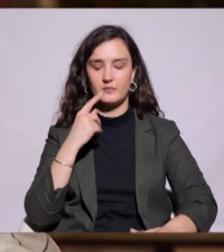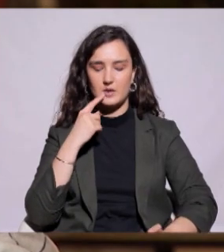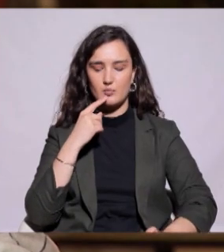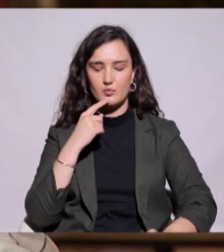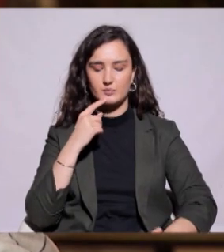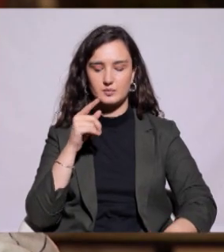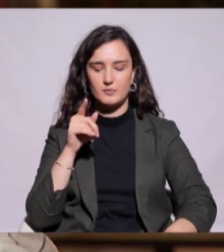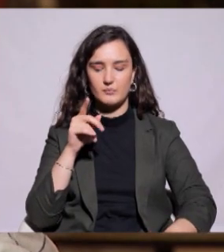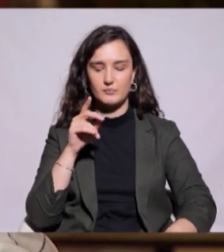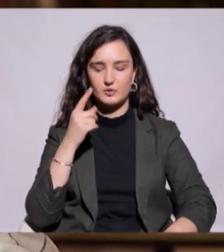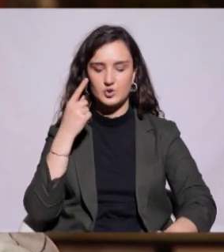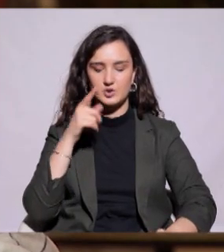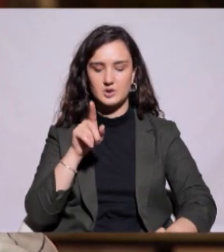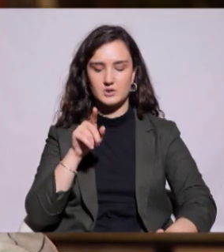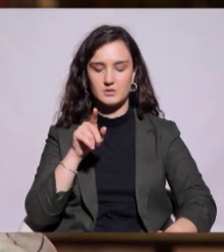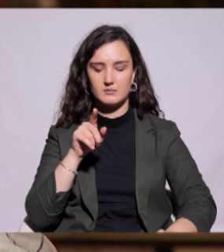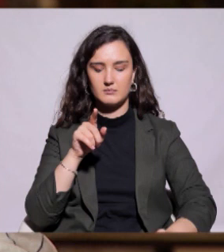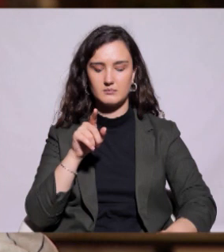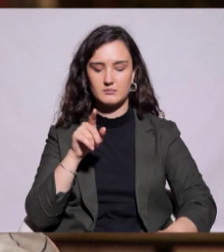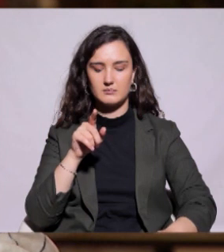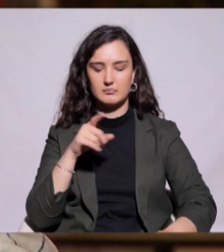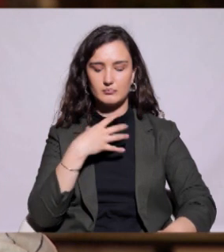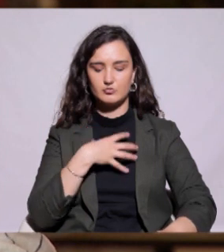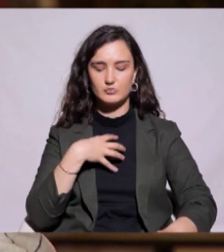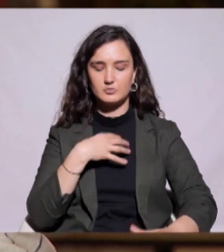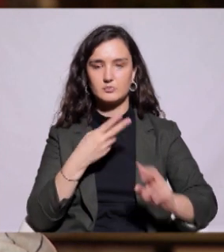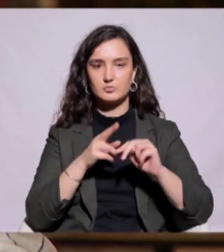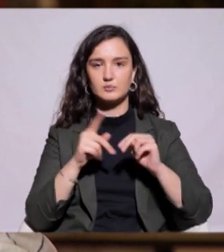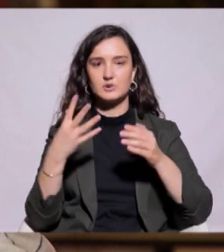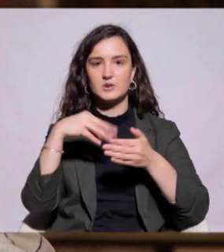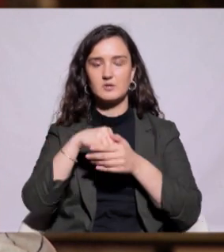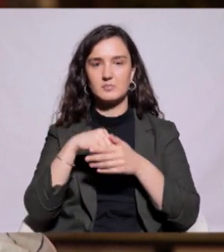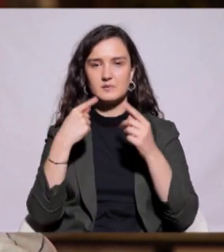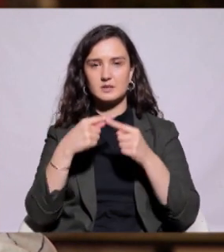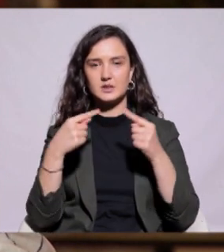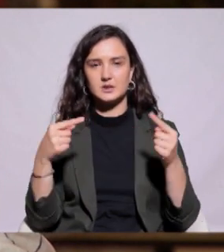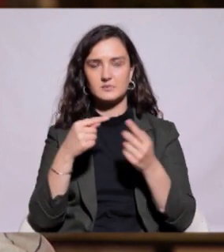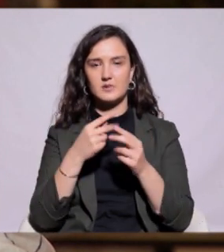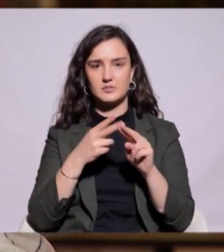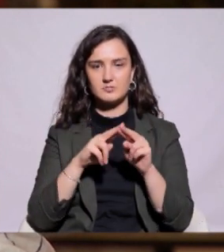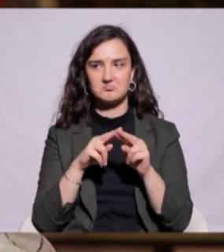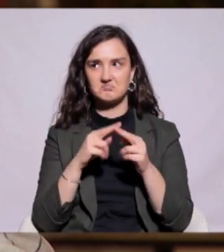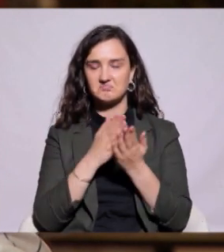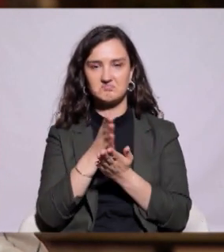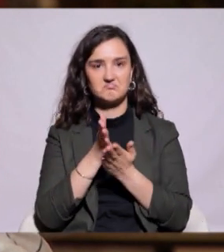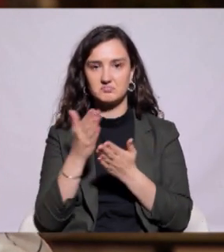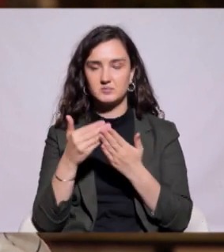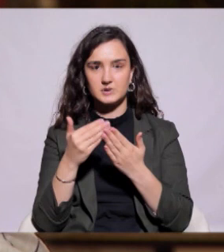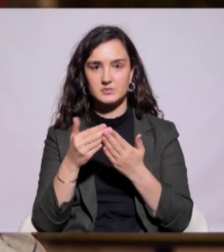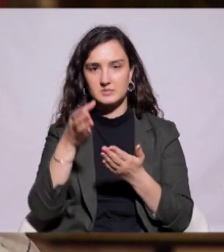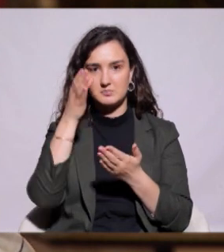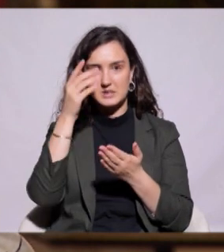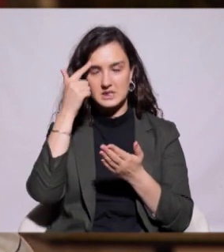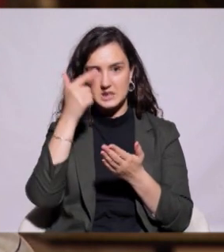said, biomedical engineering is very important because it involves different sorts of fields, such as